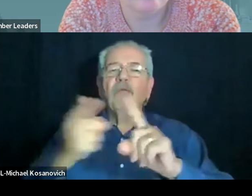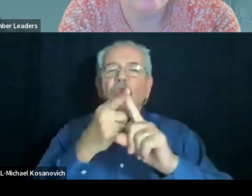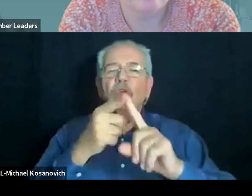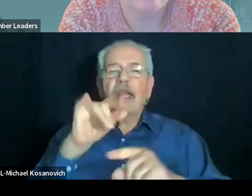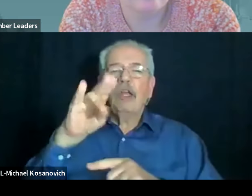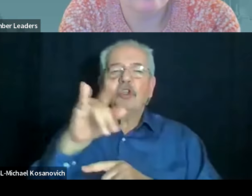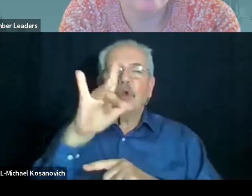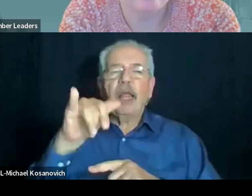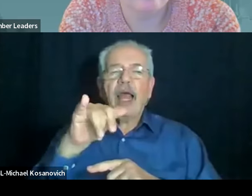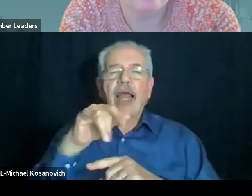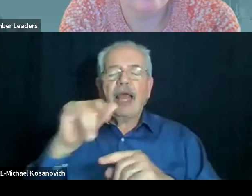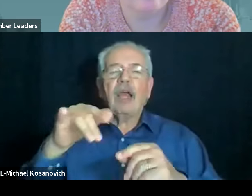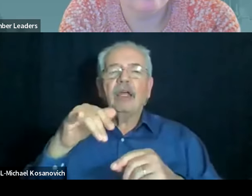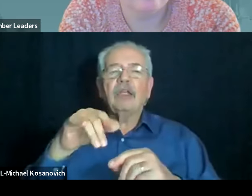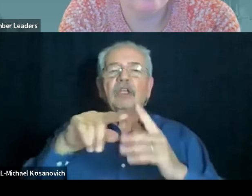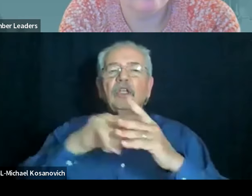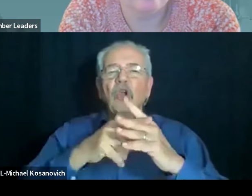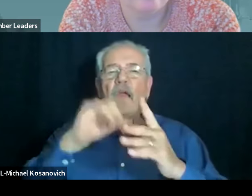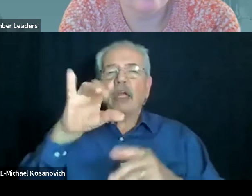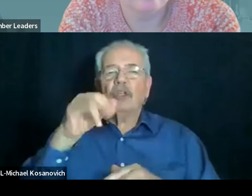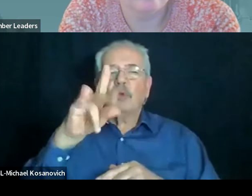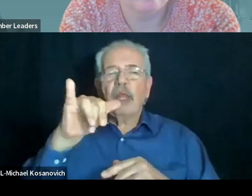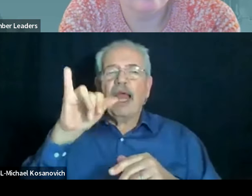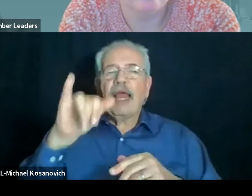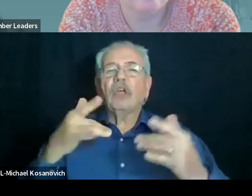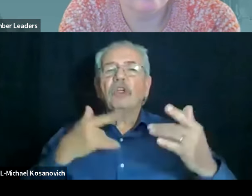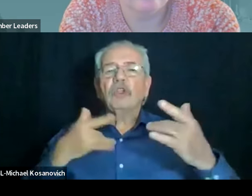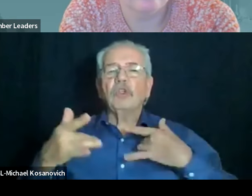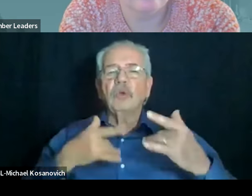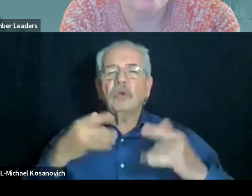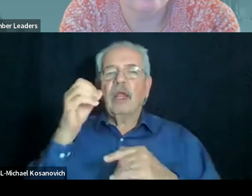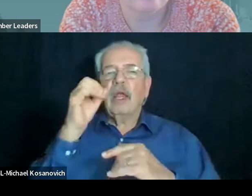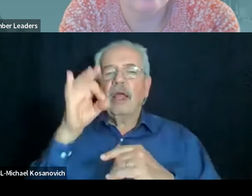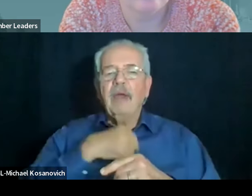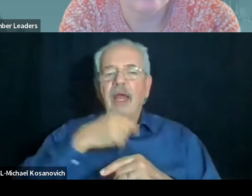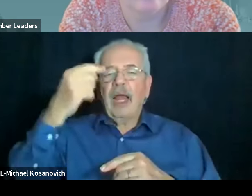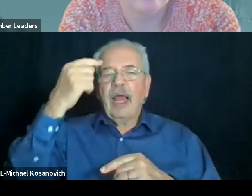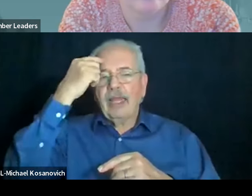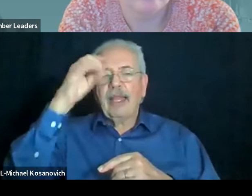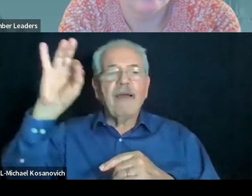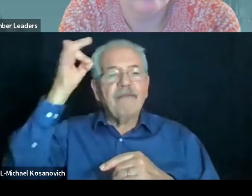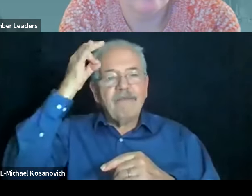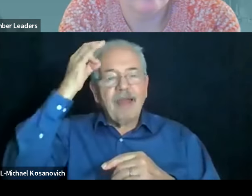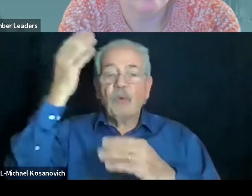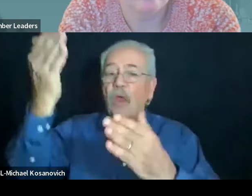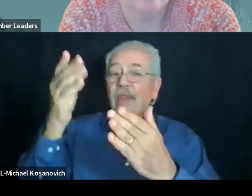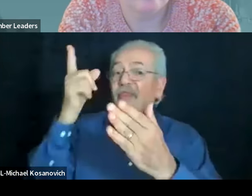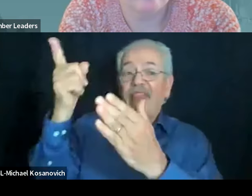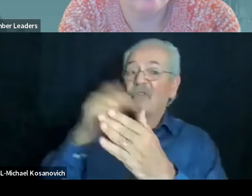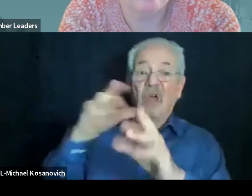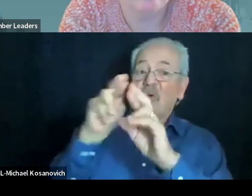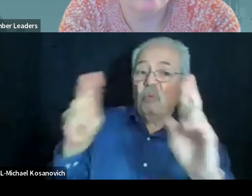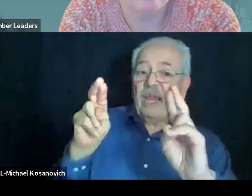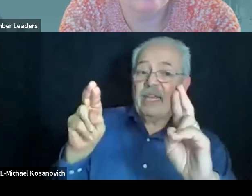have to take the call starting July. And so that concern of if the federal platform is not ready,